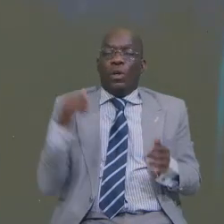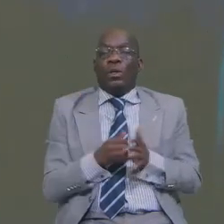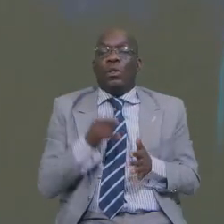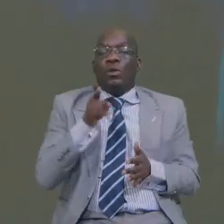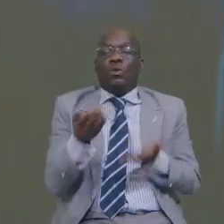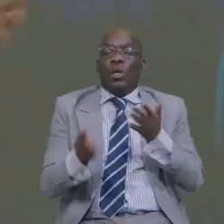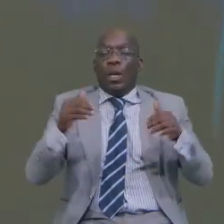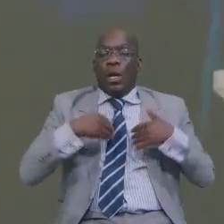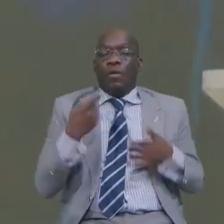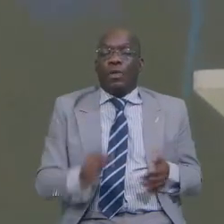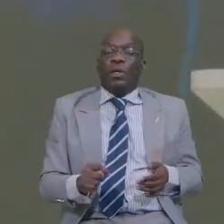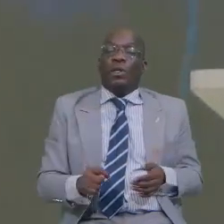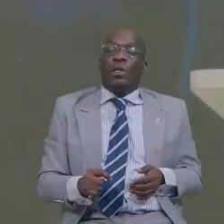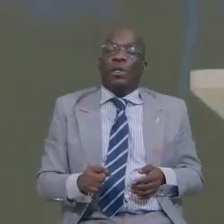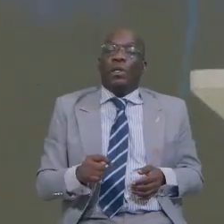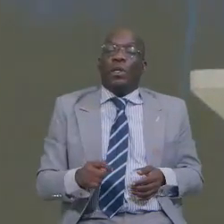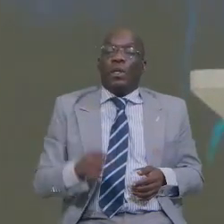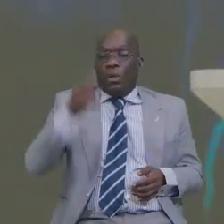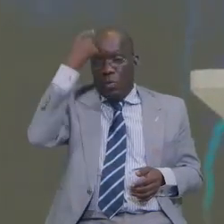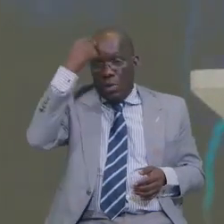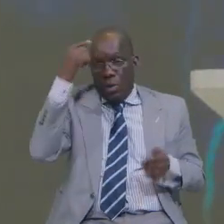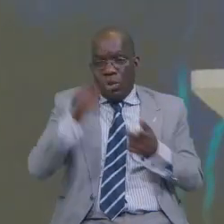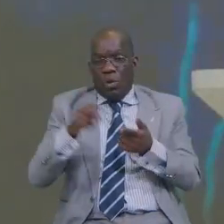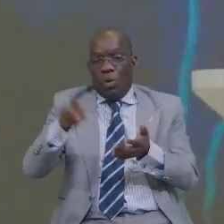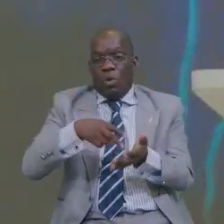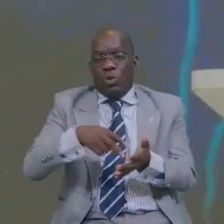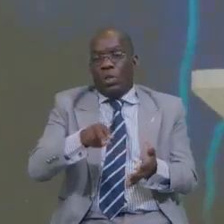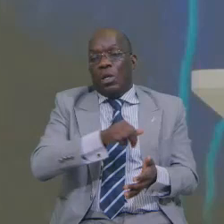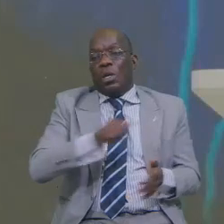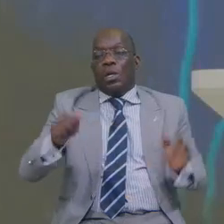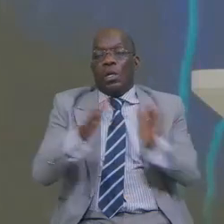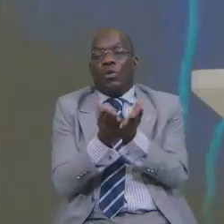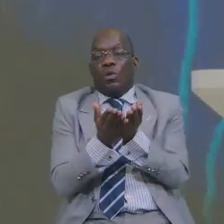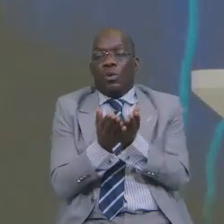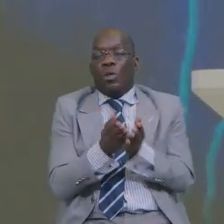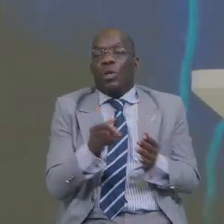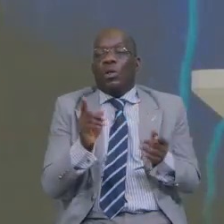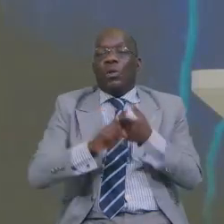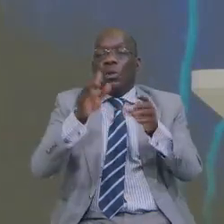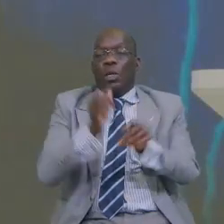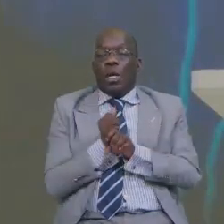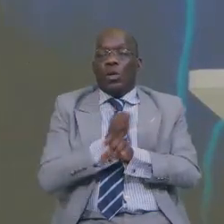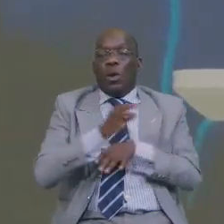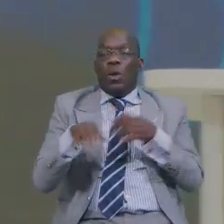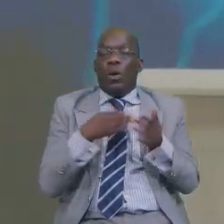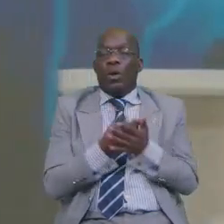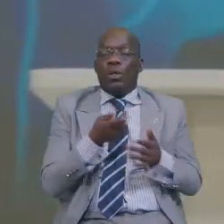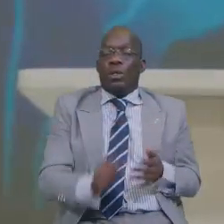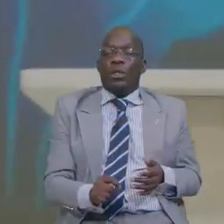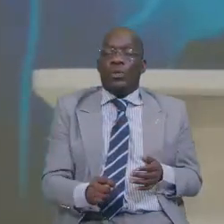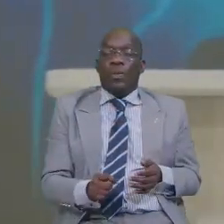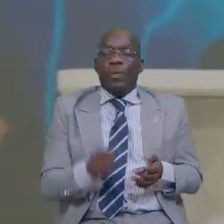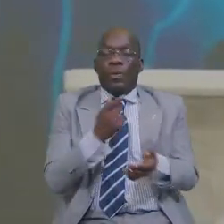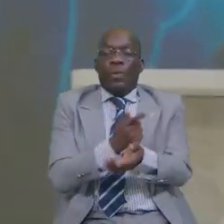Shakespeare, and then we're able to repeat and get lessons from all those performances of Shakespeare, and